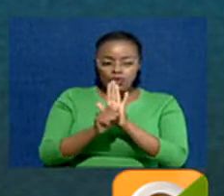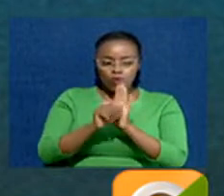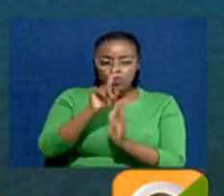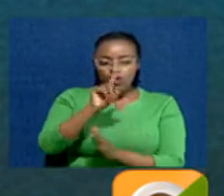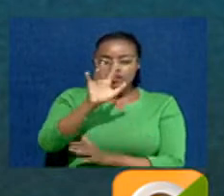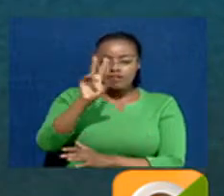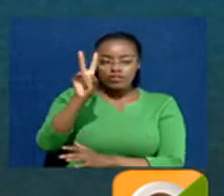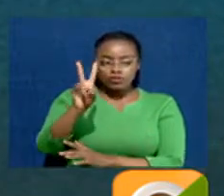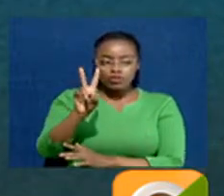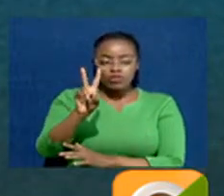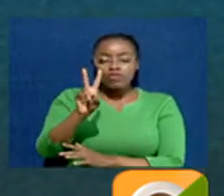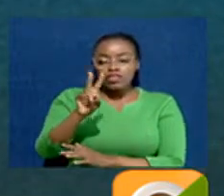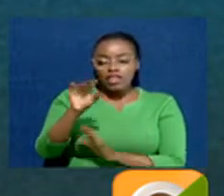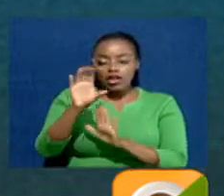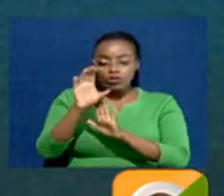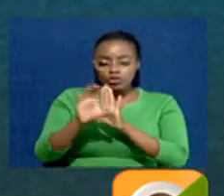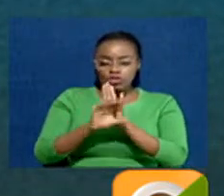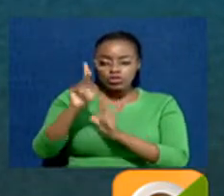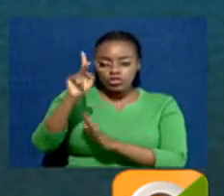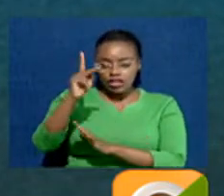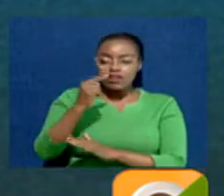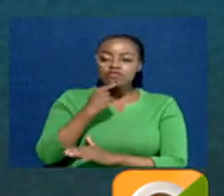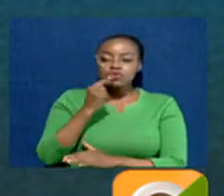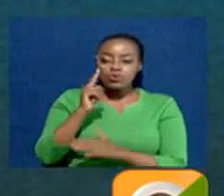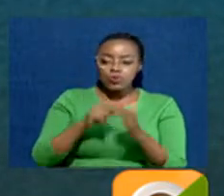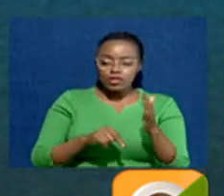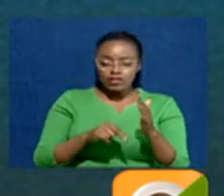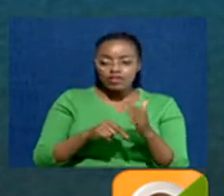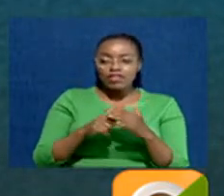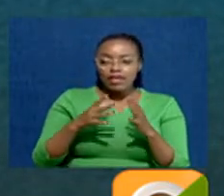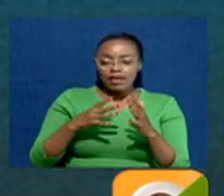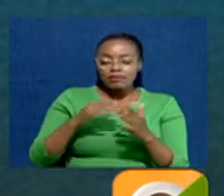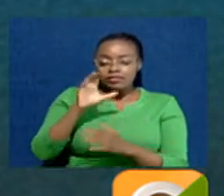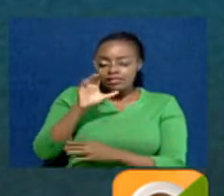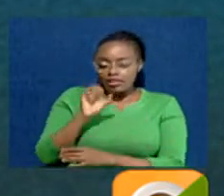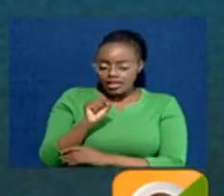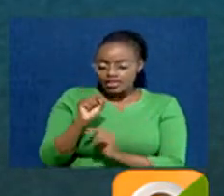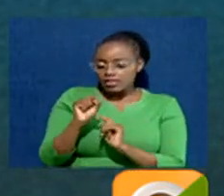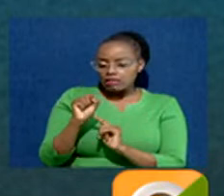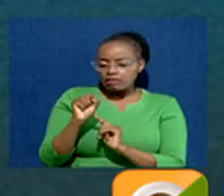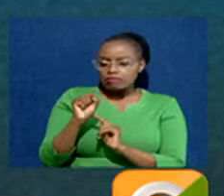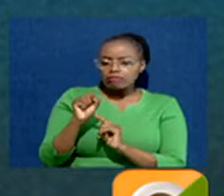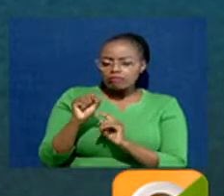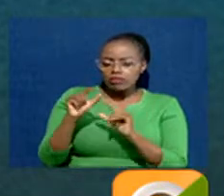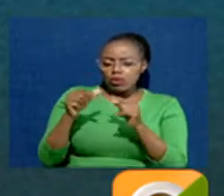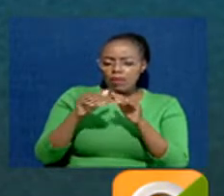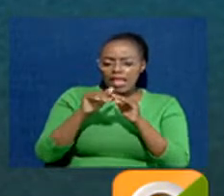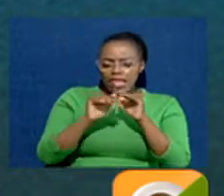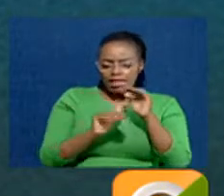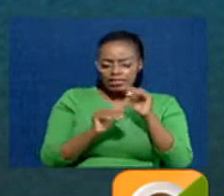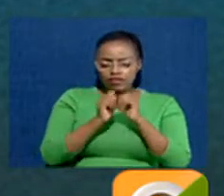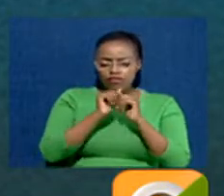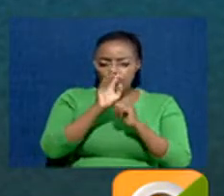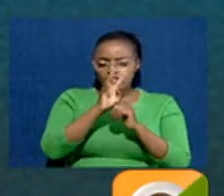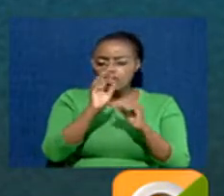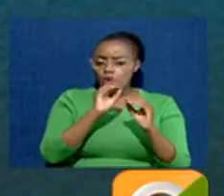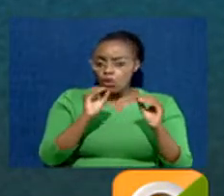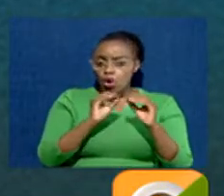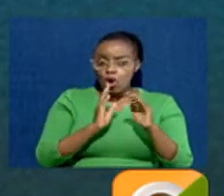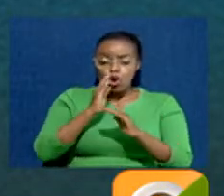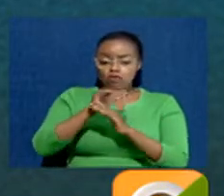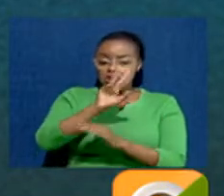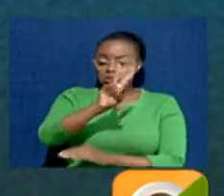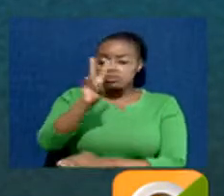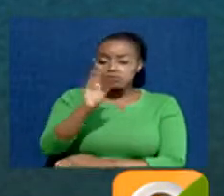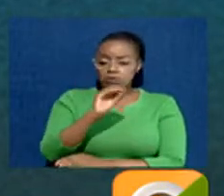the Constitution of Kenya, as Gituku was told, that states that the number of cabinet secretaries shall not be less than 14 nor more than 22. Mm-hmm. And that the president